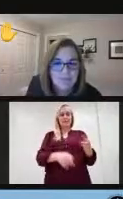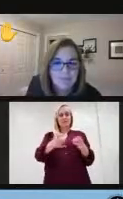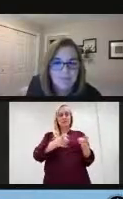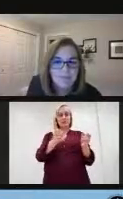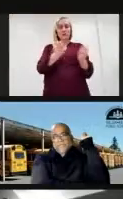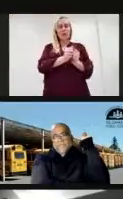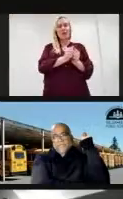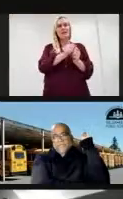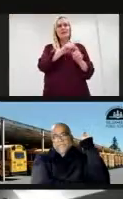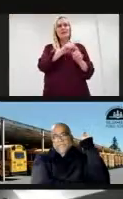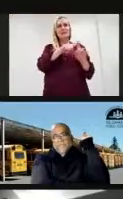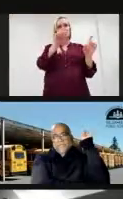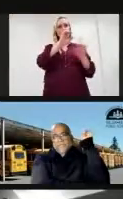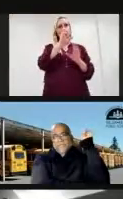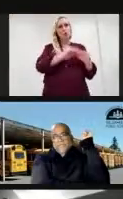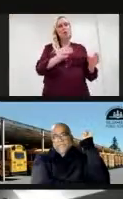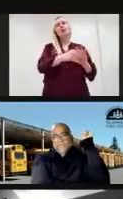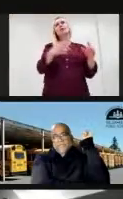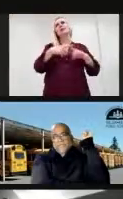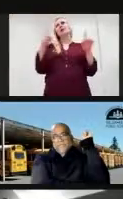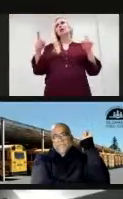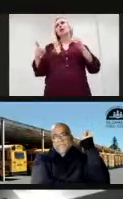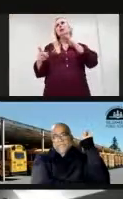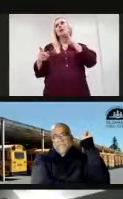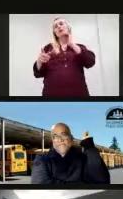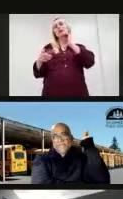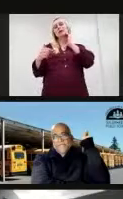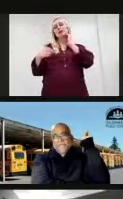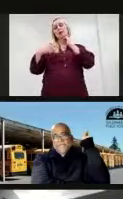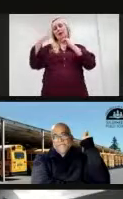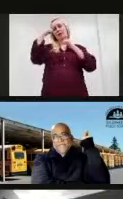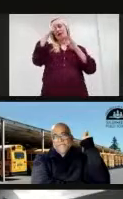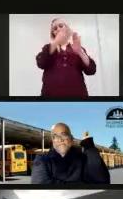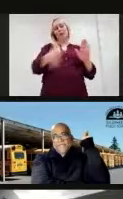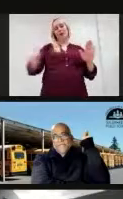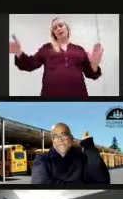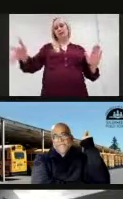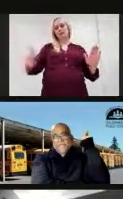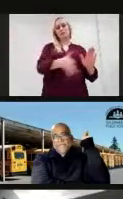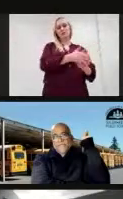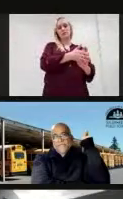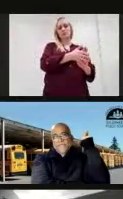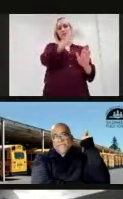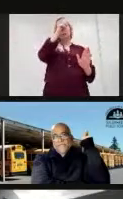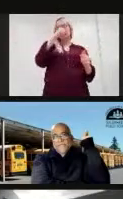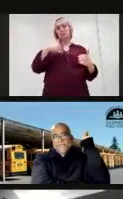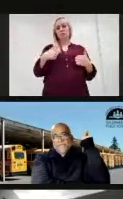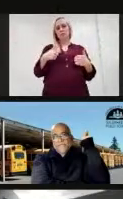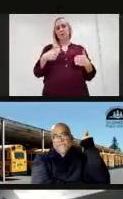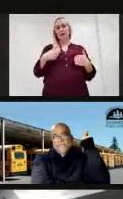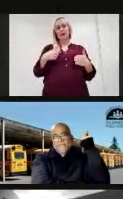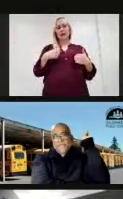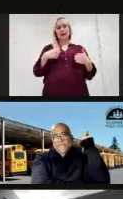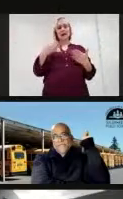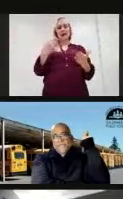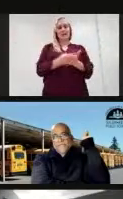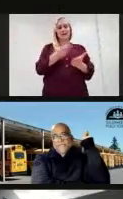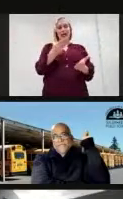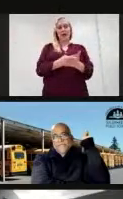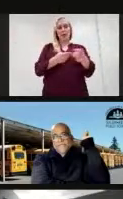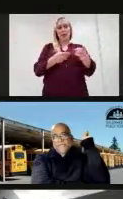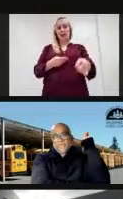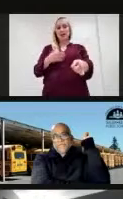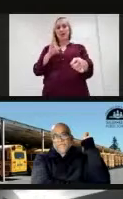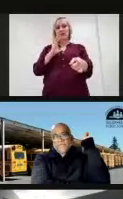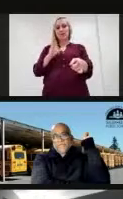different story. But so I think the range there for me is the salary is fine, just but